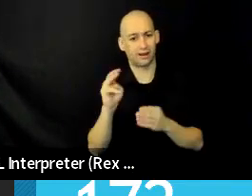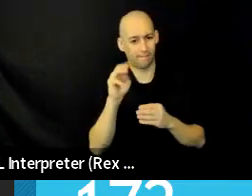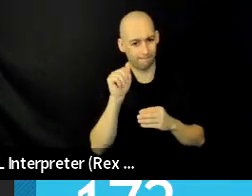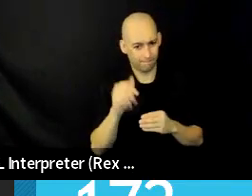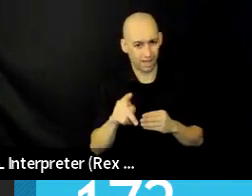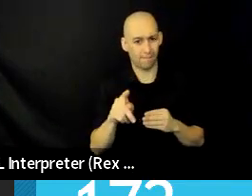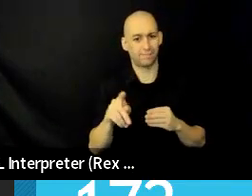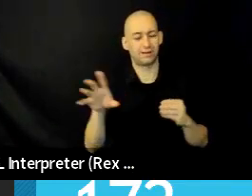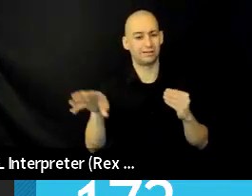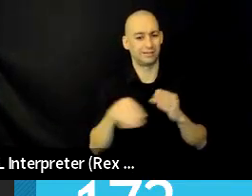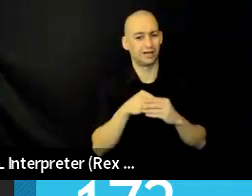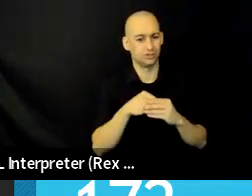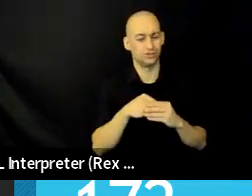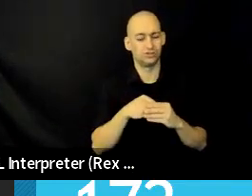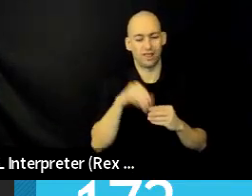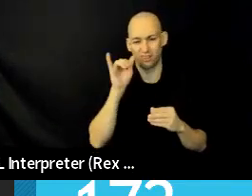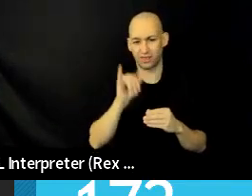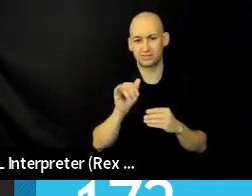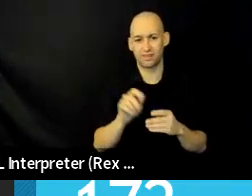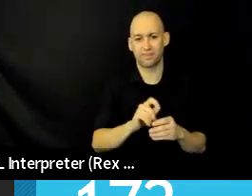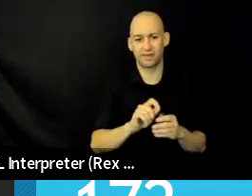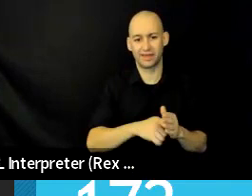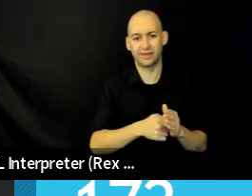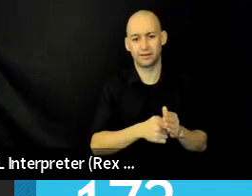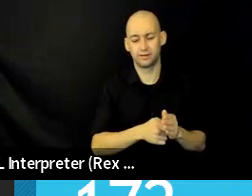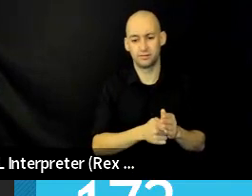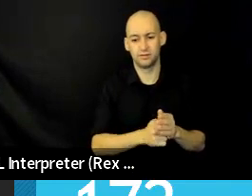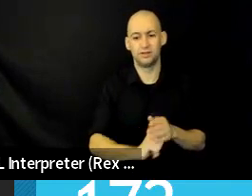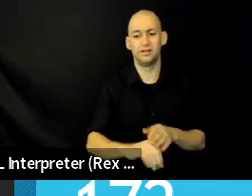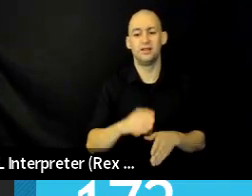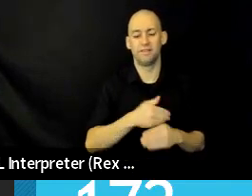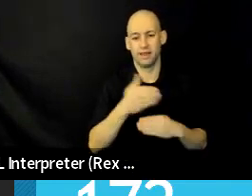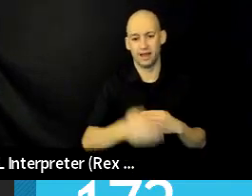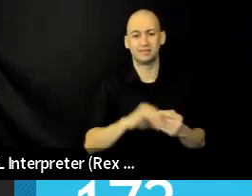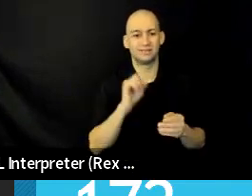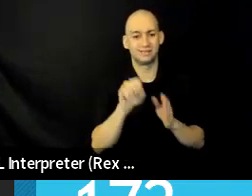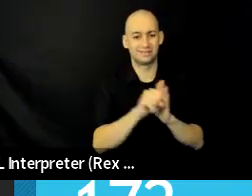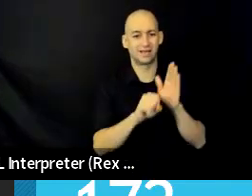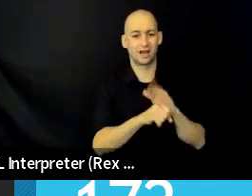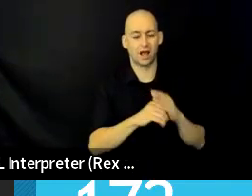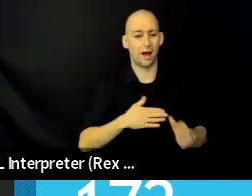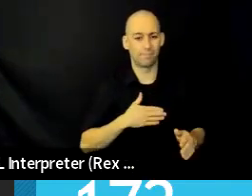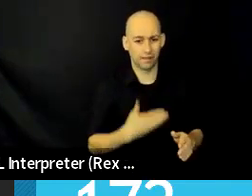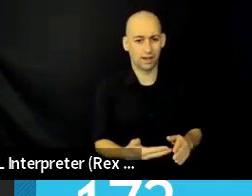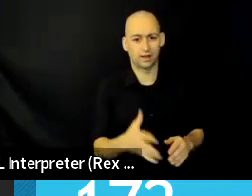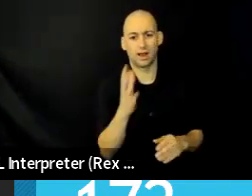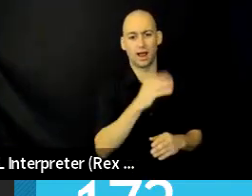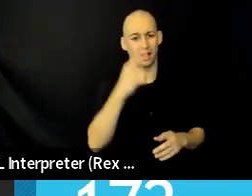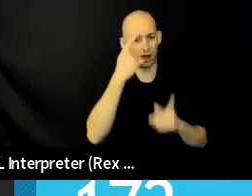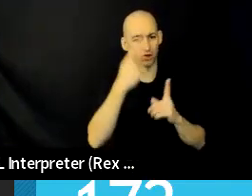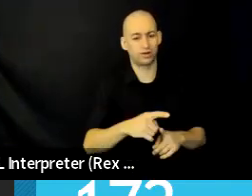the key. And then the next one, the state is obligated and agrees to acquire all necessary